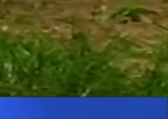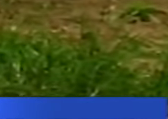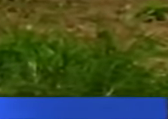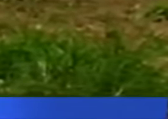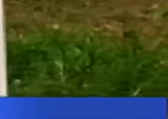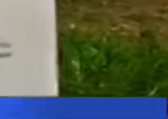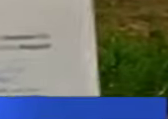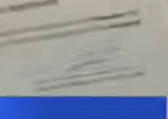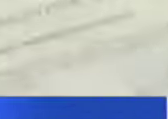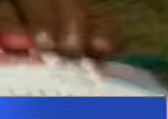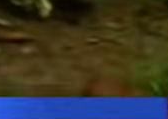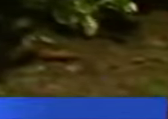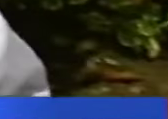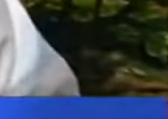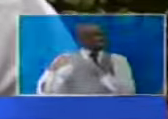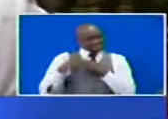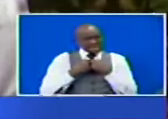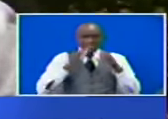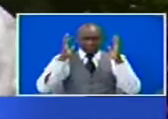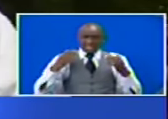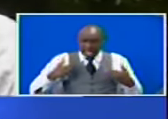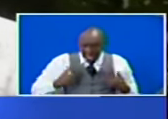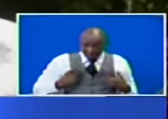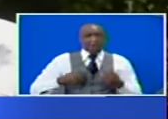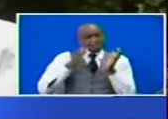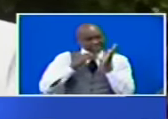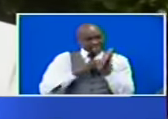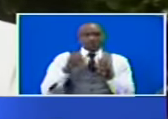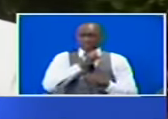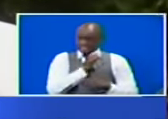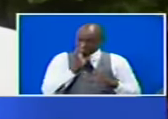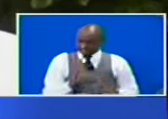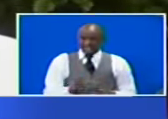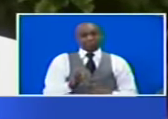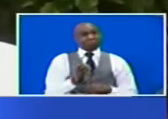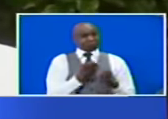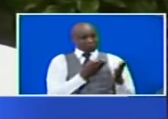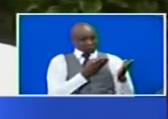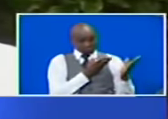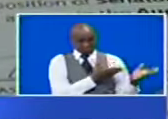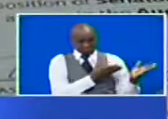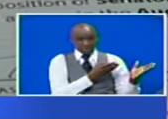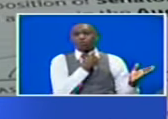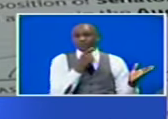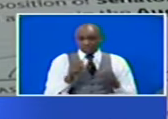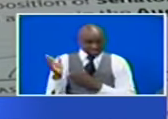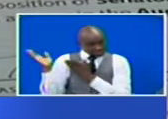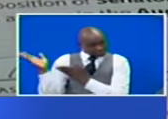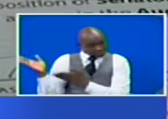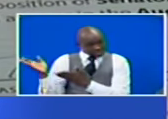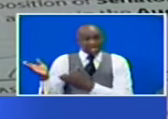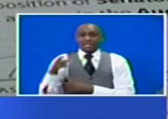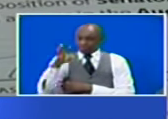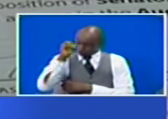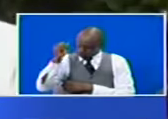Faced with the enormous task of fitting in the shoes of Machakos Senator Johnston Mudhama is this man, Jackson